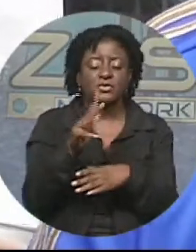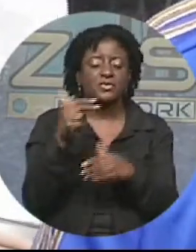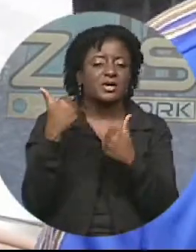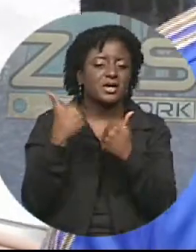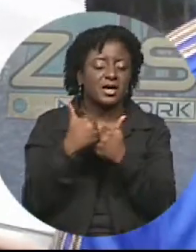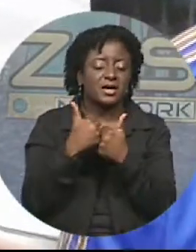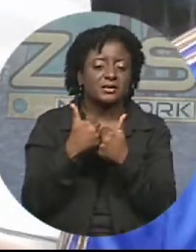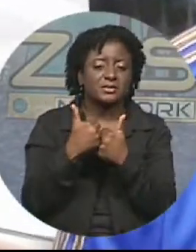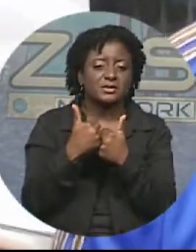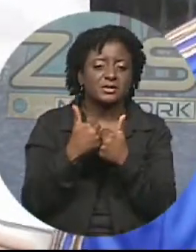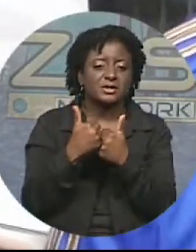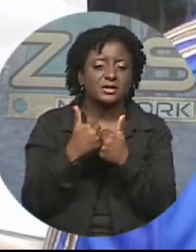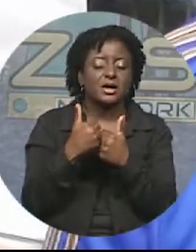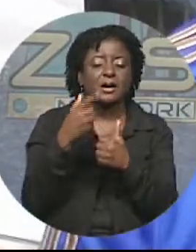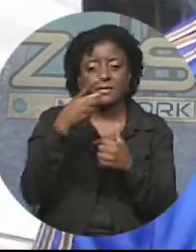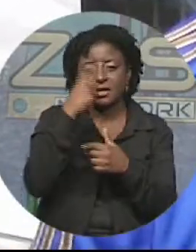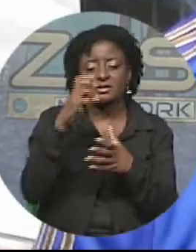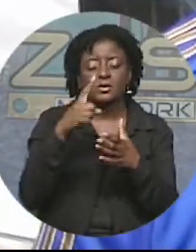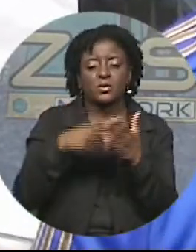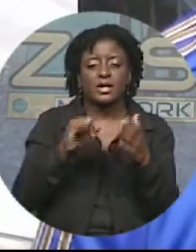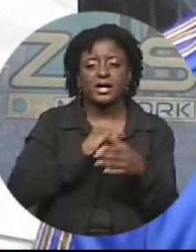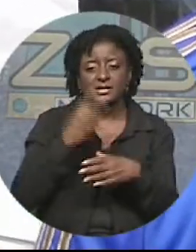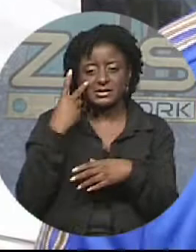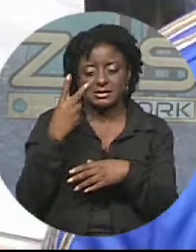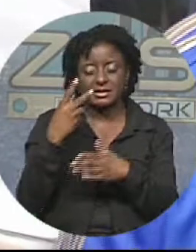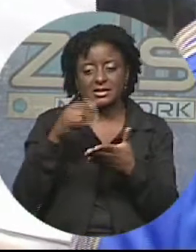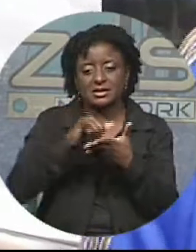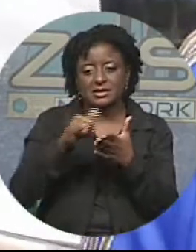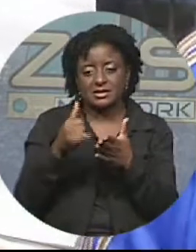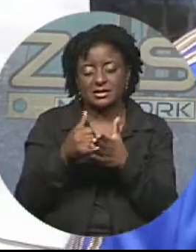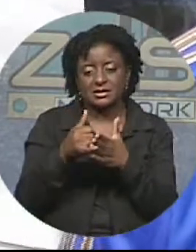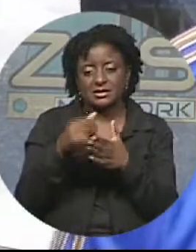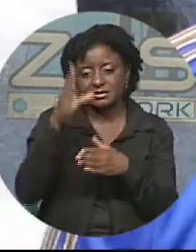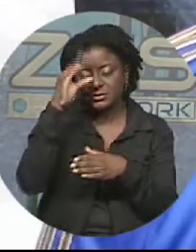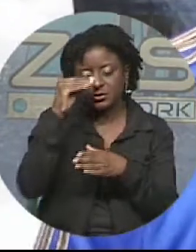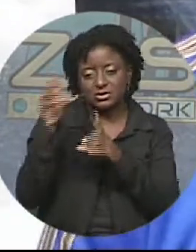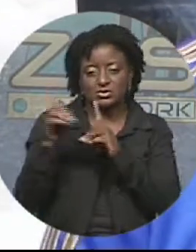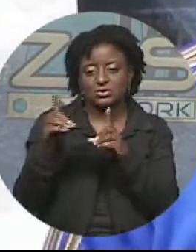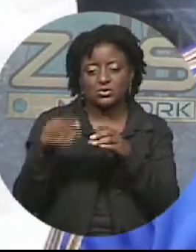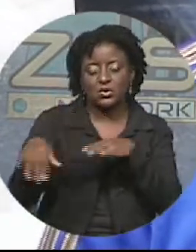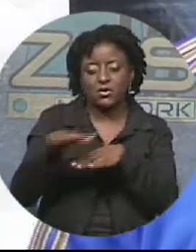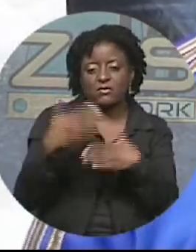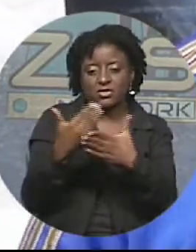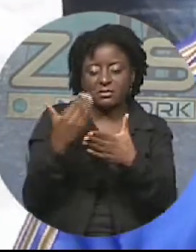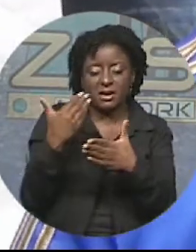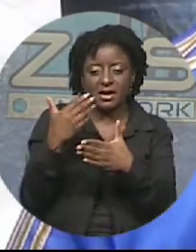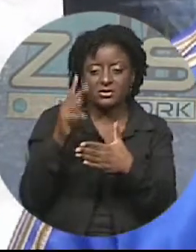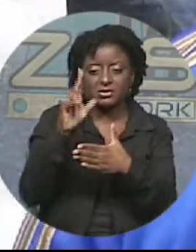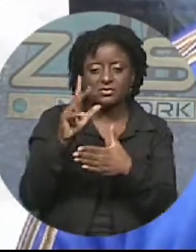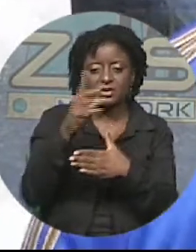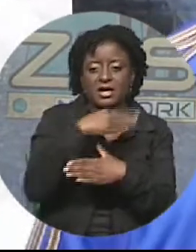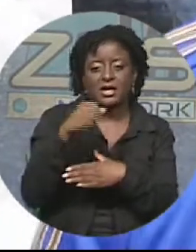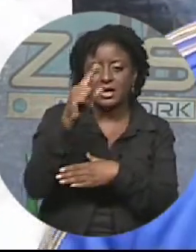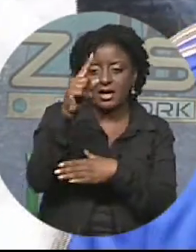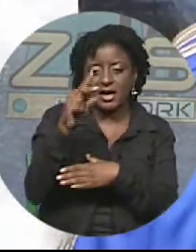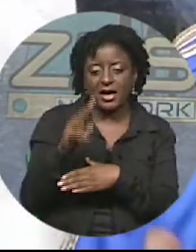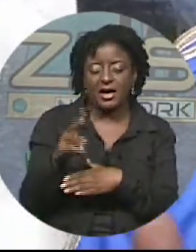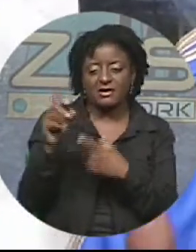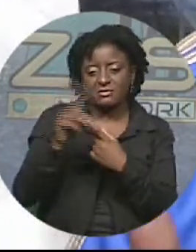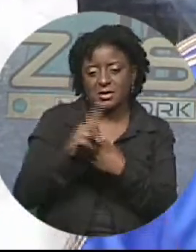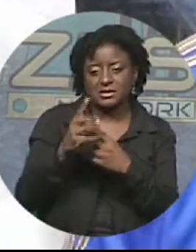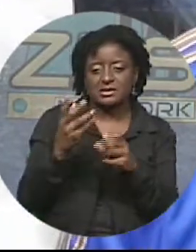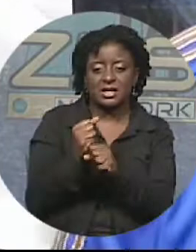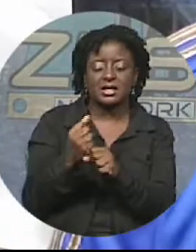of what I've seen these guys do over the past 3.5 months, getting up, training 5 o'clock in the morning,